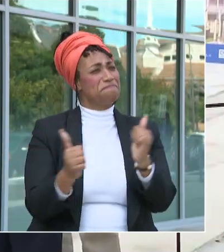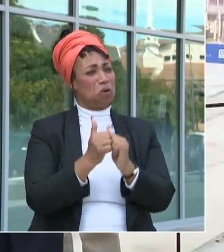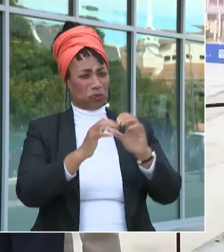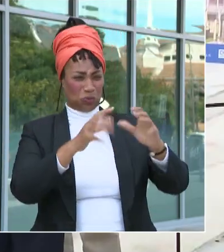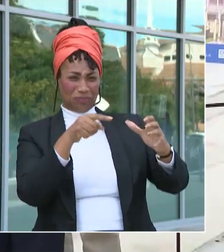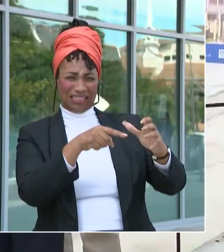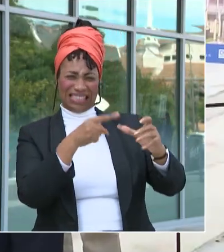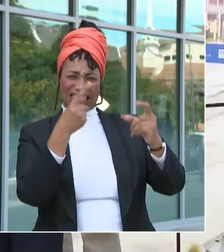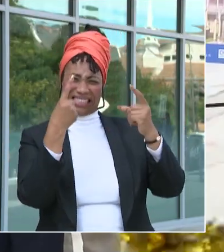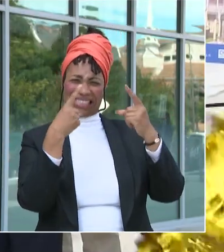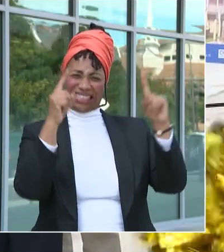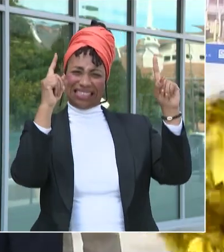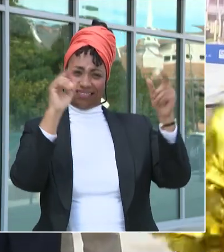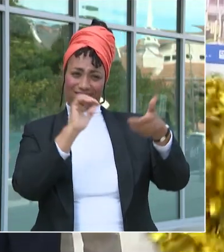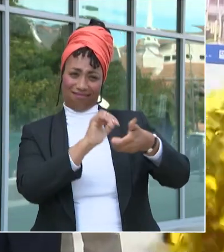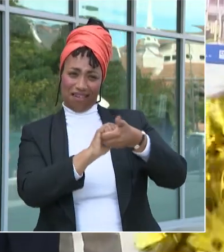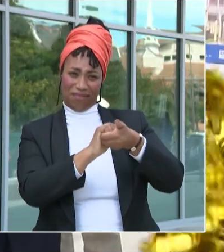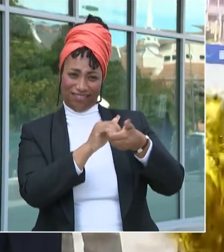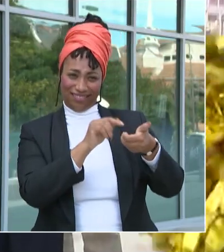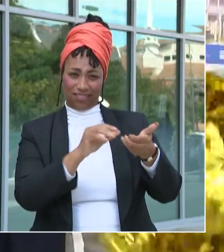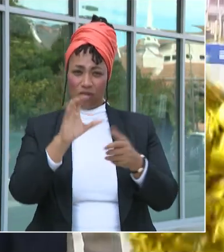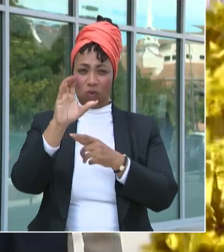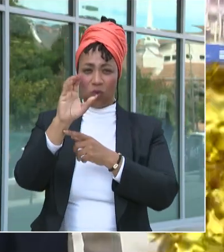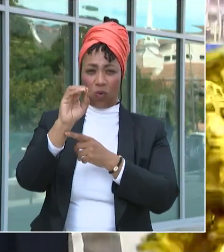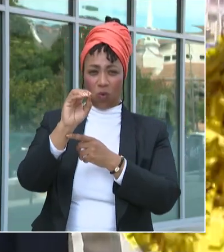Sky. Please raise your hand to be recognized.